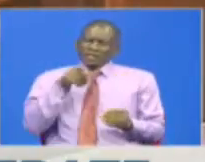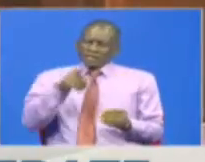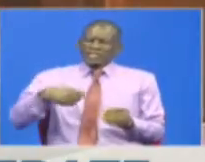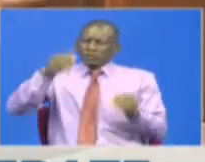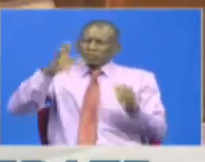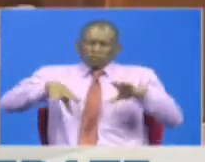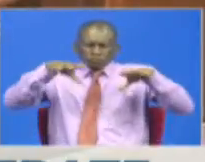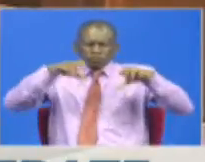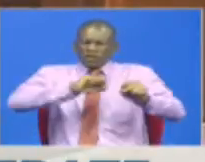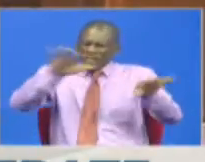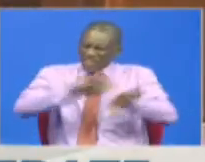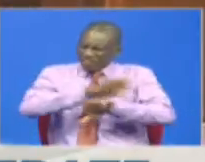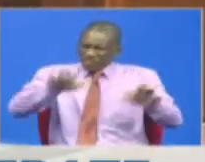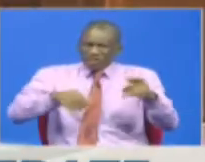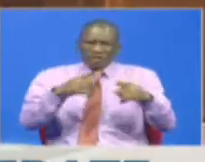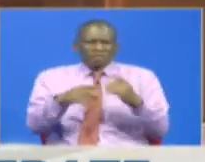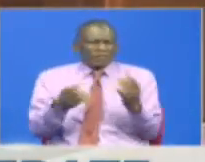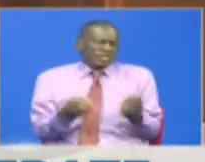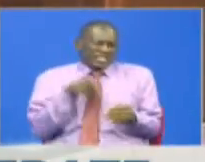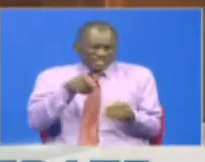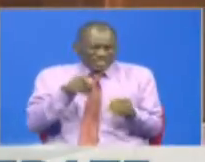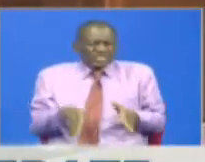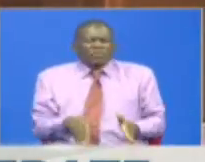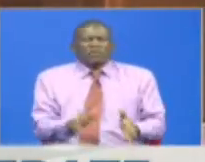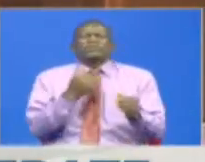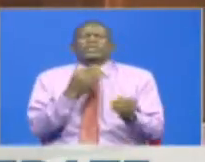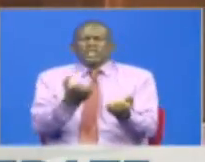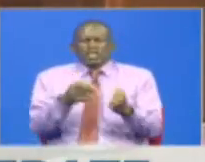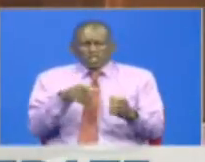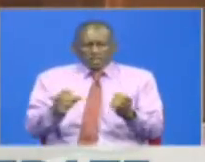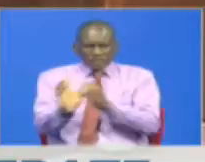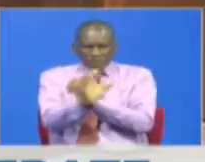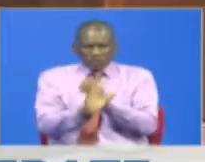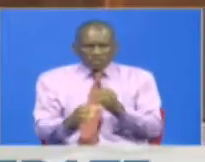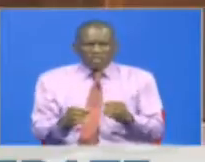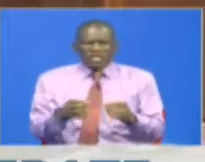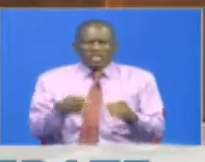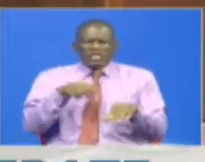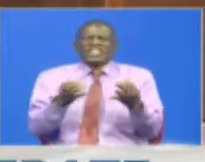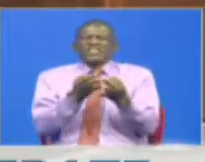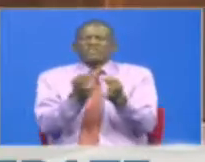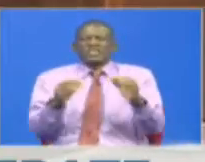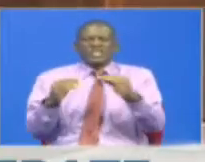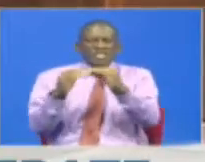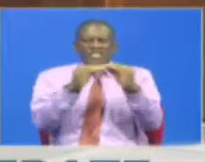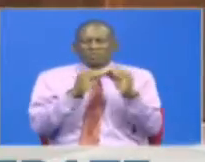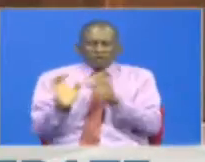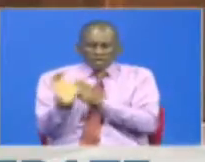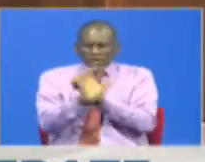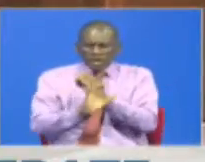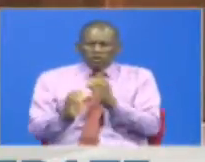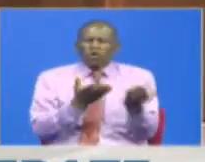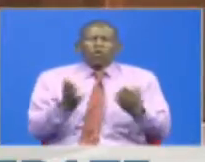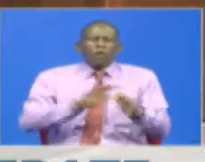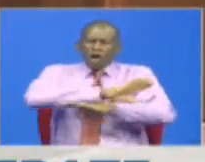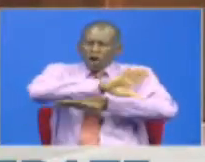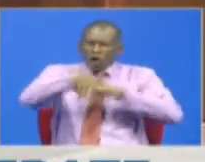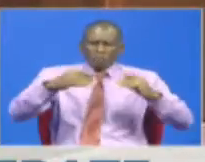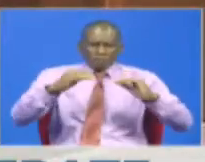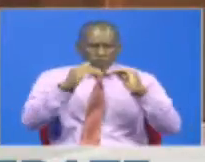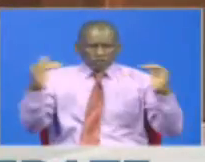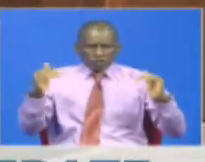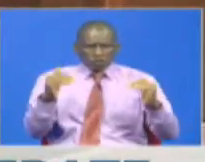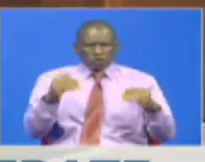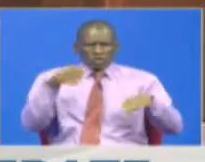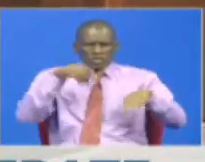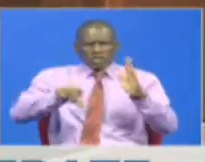is it the way we want to go for this country? In a free, democratic country where everybody is equal before the